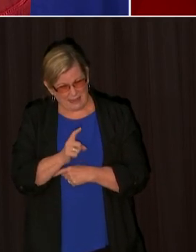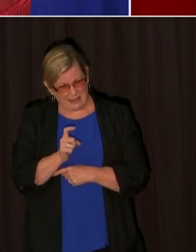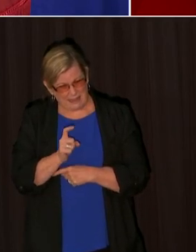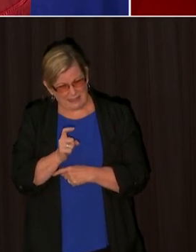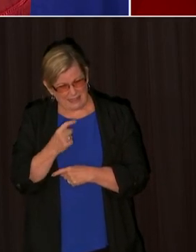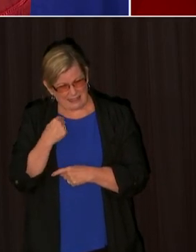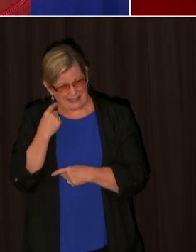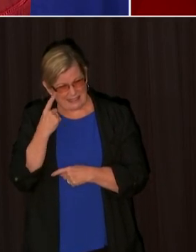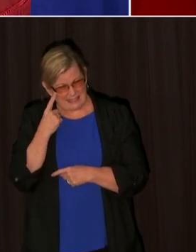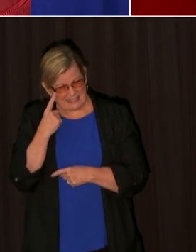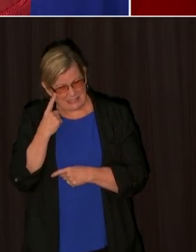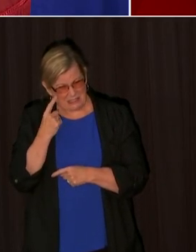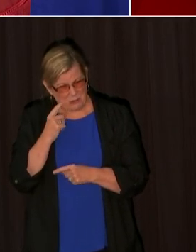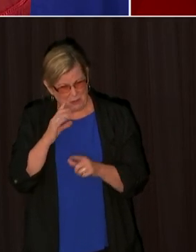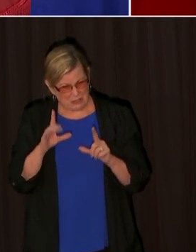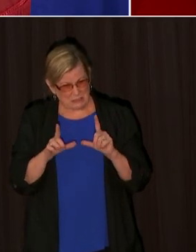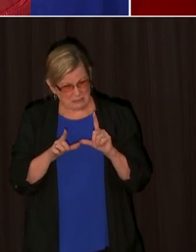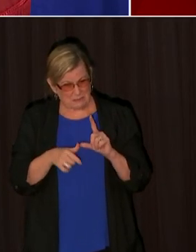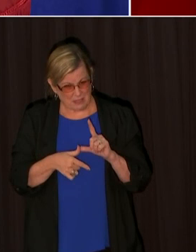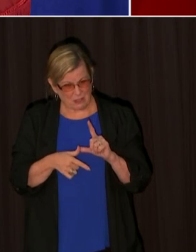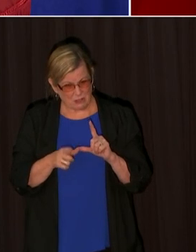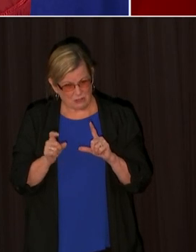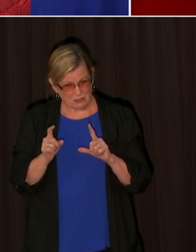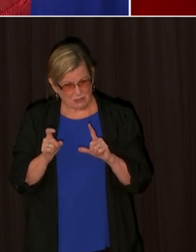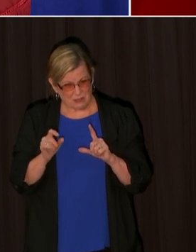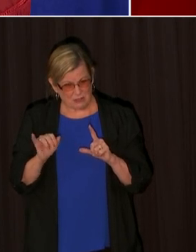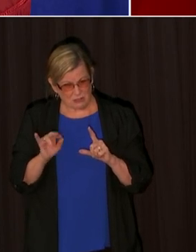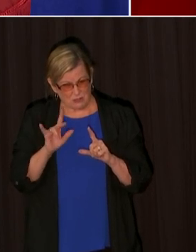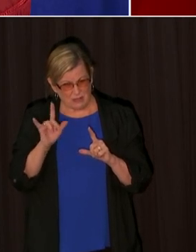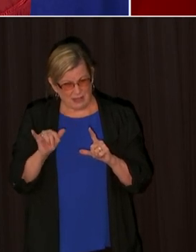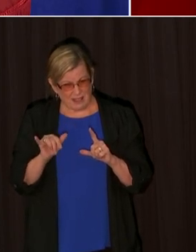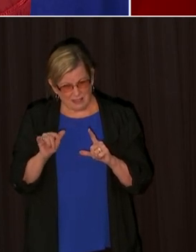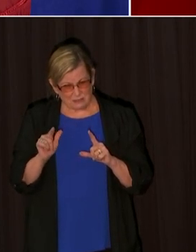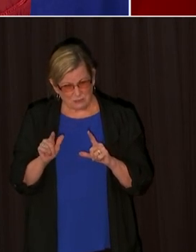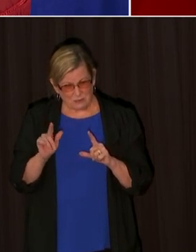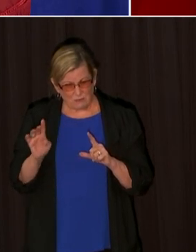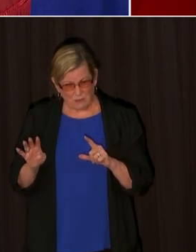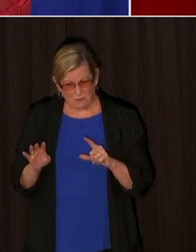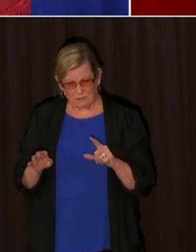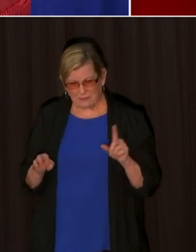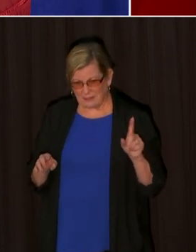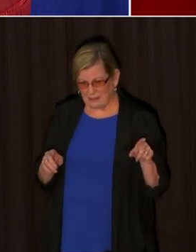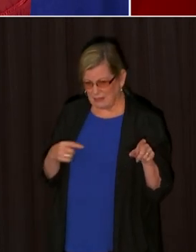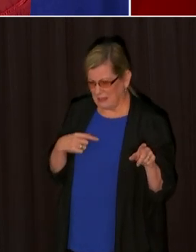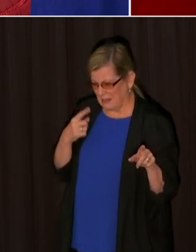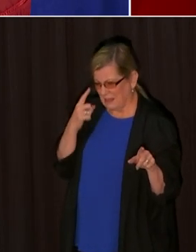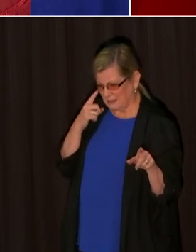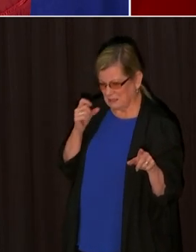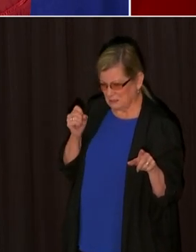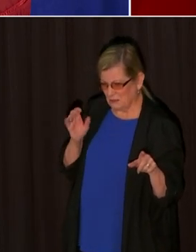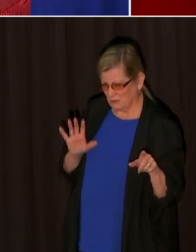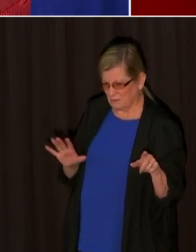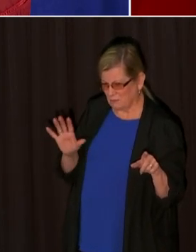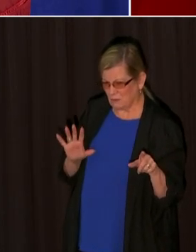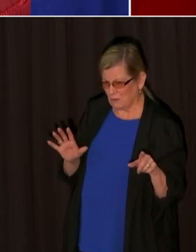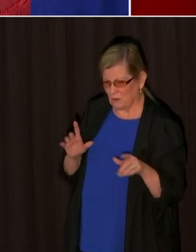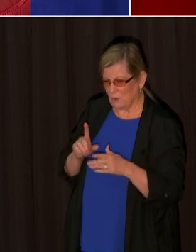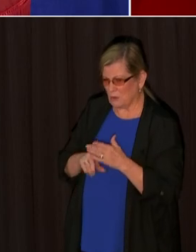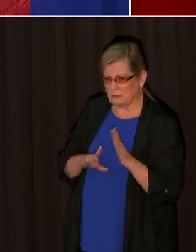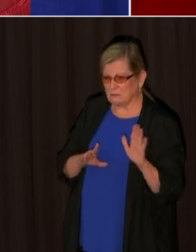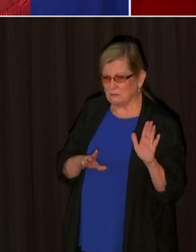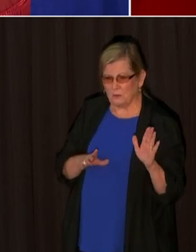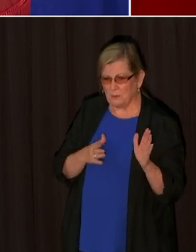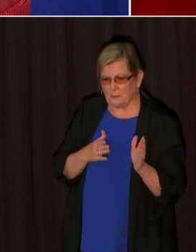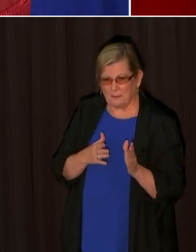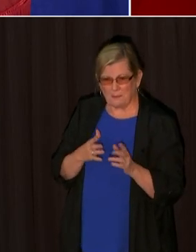emergency set to expire July 24. That sounds right. So what are your plans with that as far as the possibility